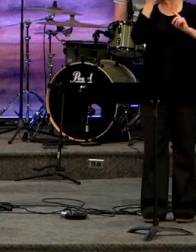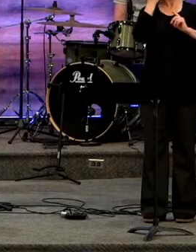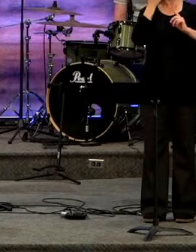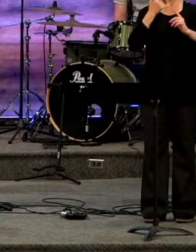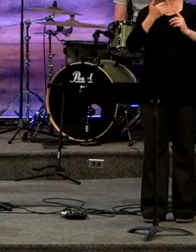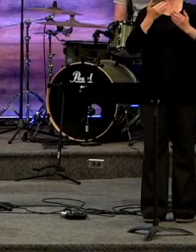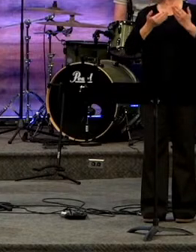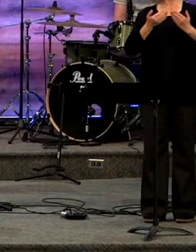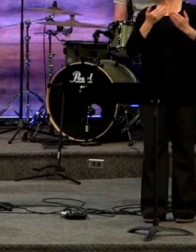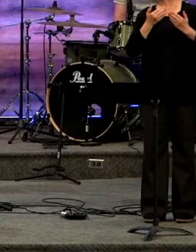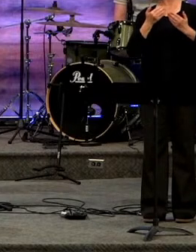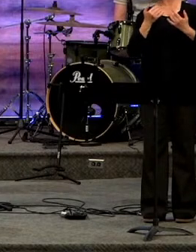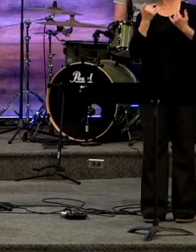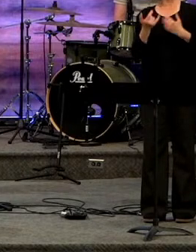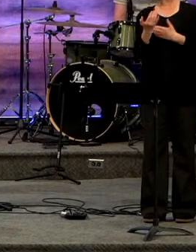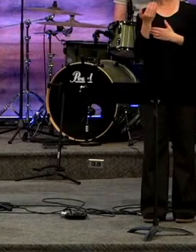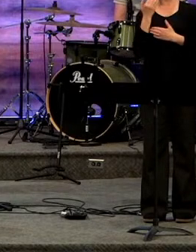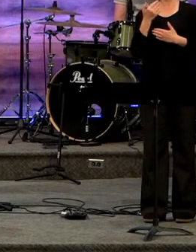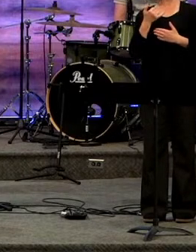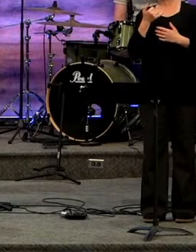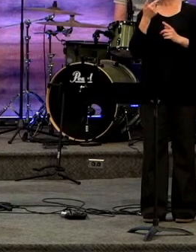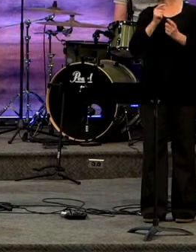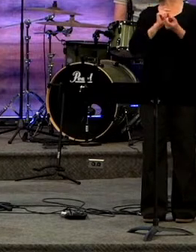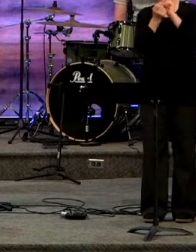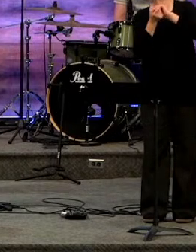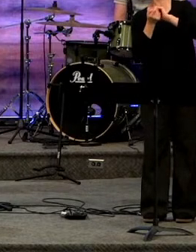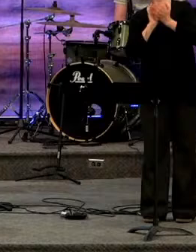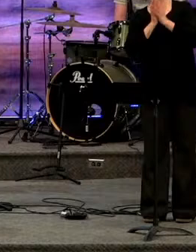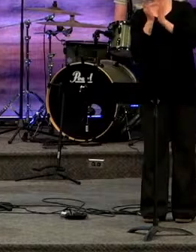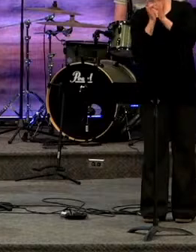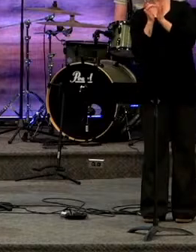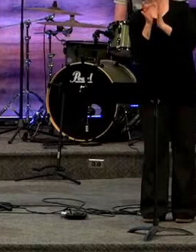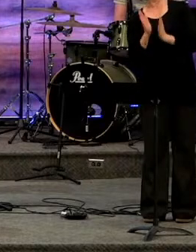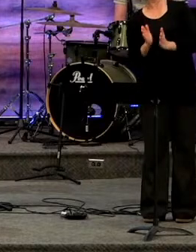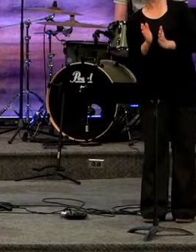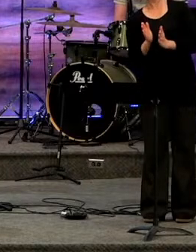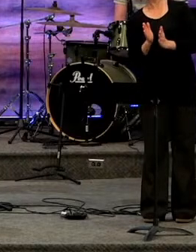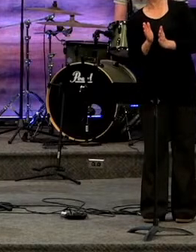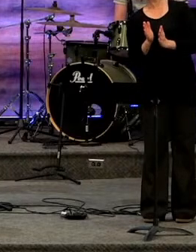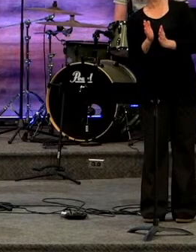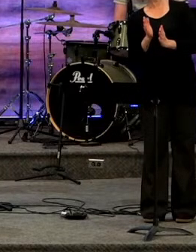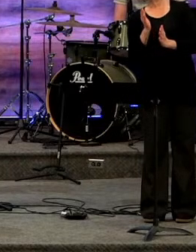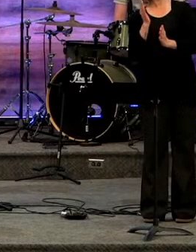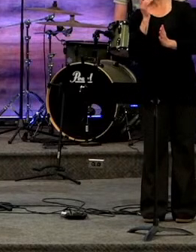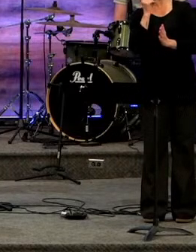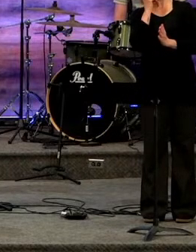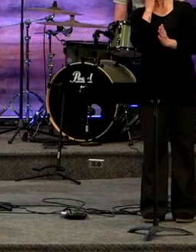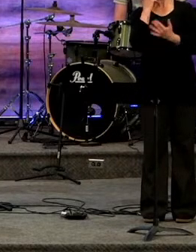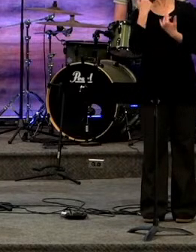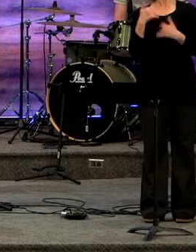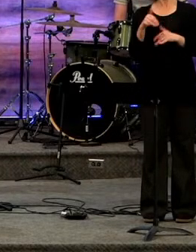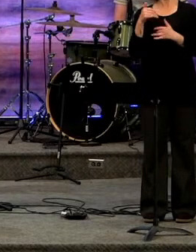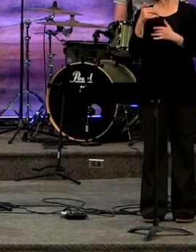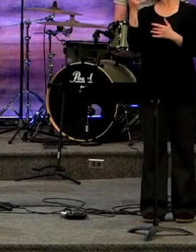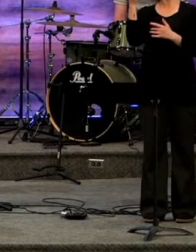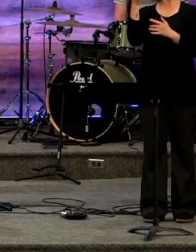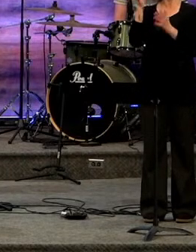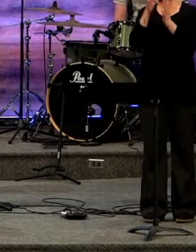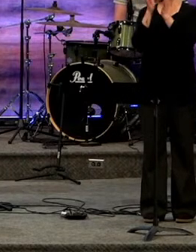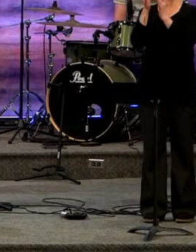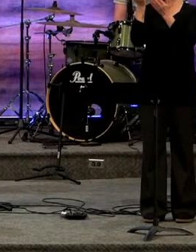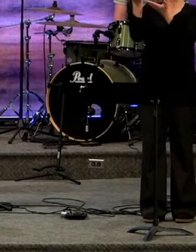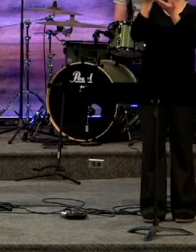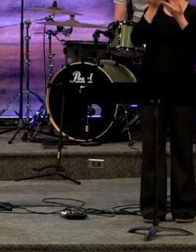life that Jesus offers, that eternal rest, that sounds pretty good, and I trust that Jesus can do that for